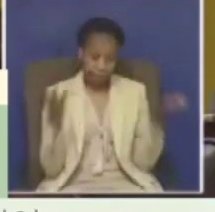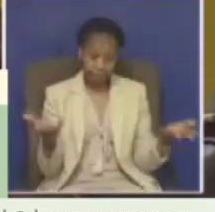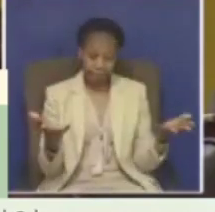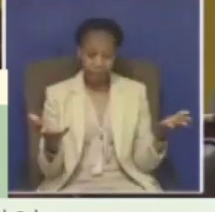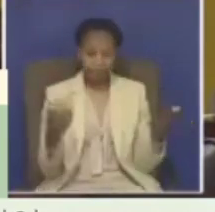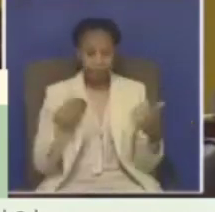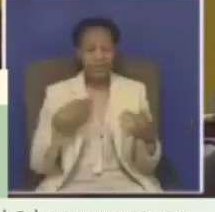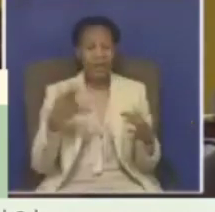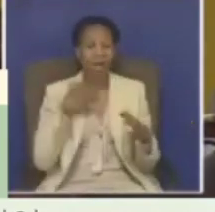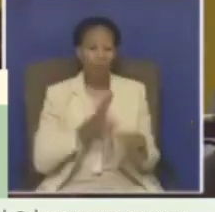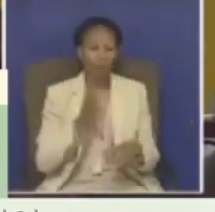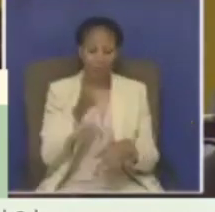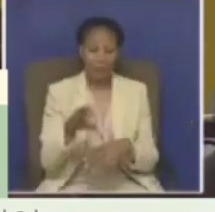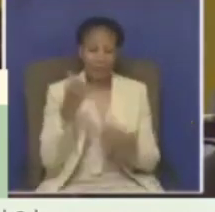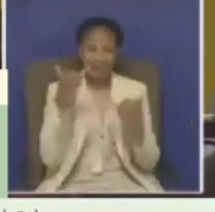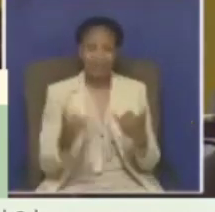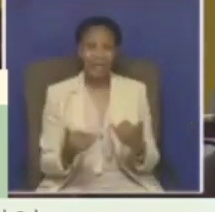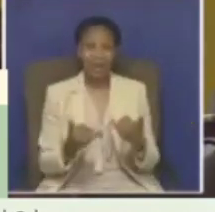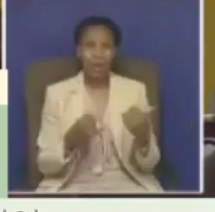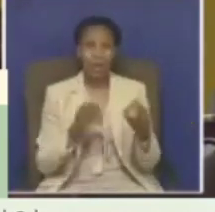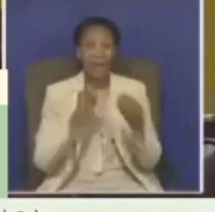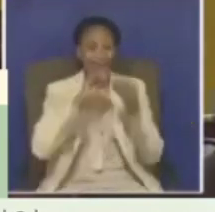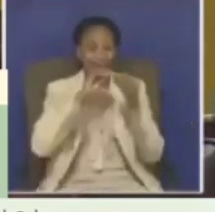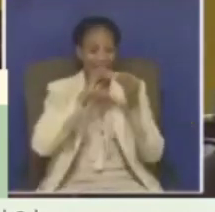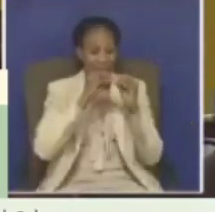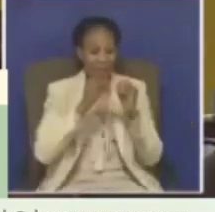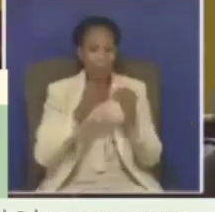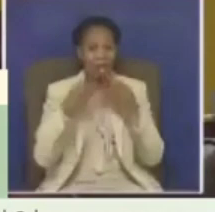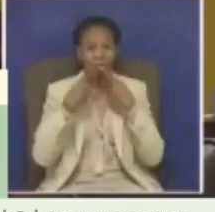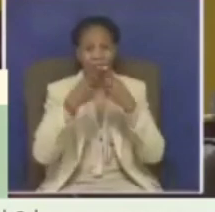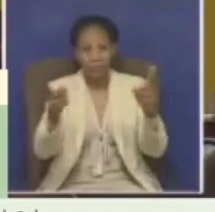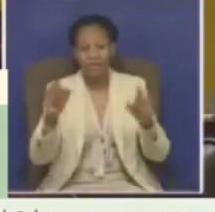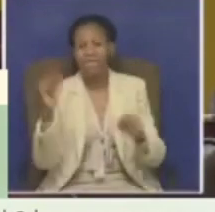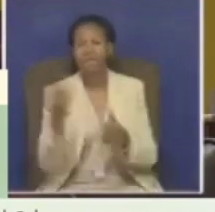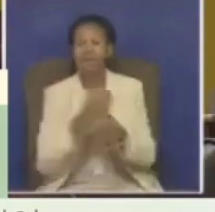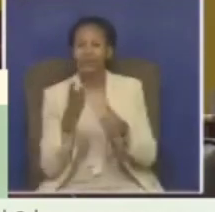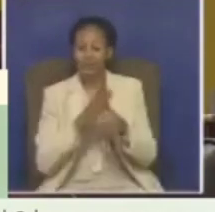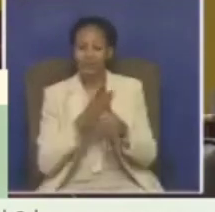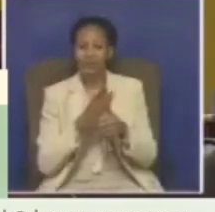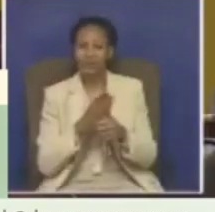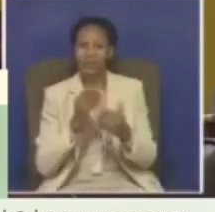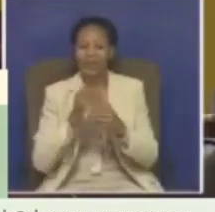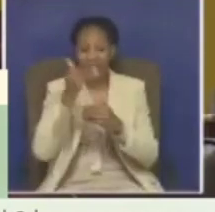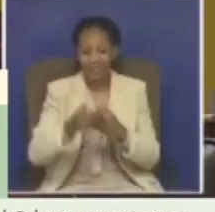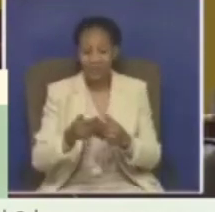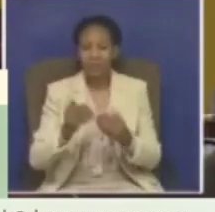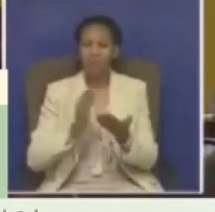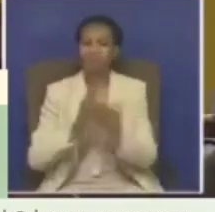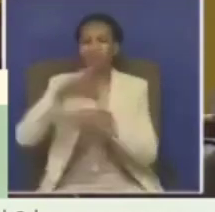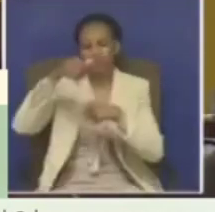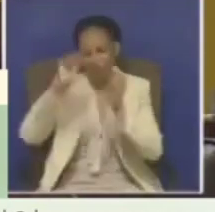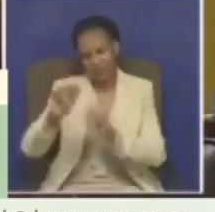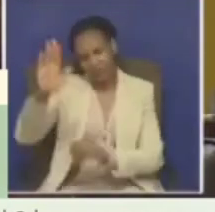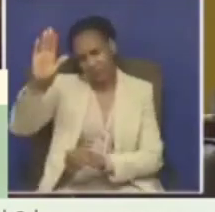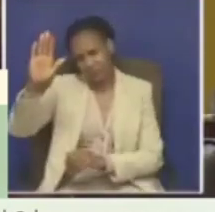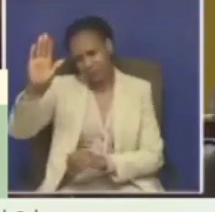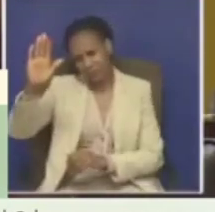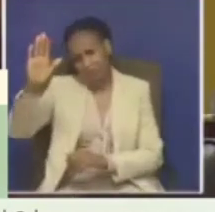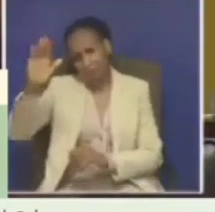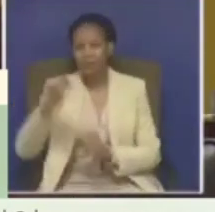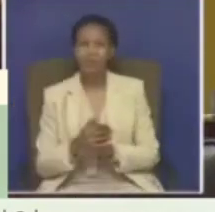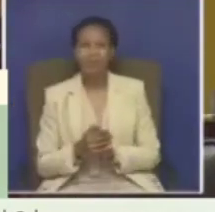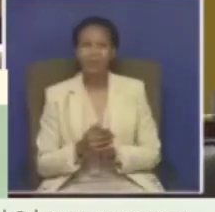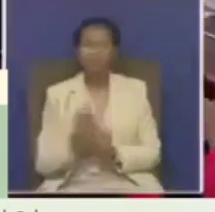I will thus put the amendment first to the House, and I will allow declarations. Yes, honorable member.